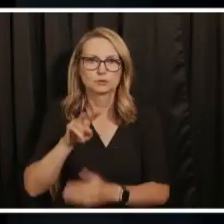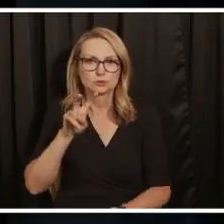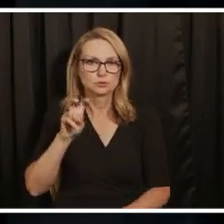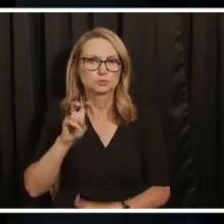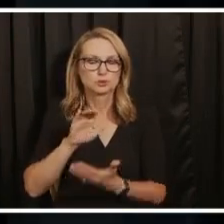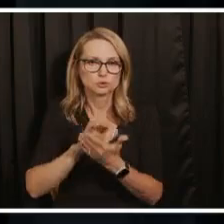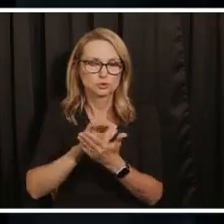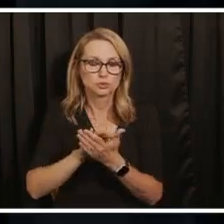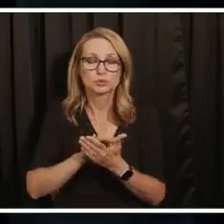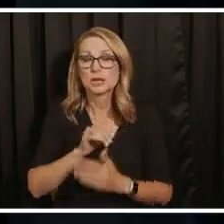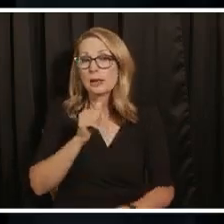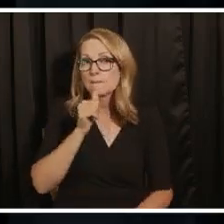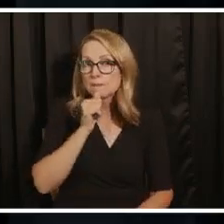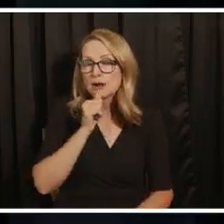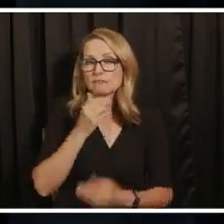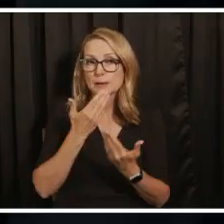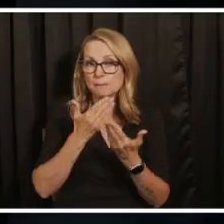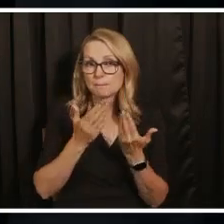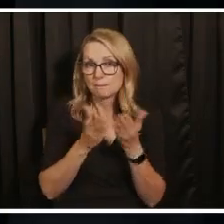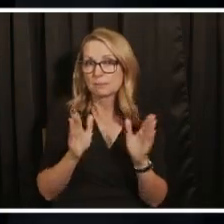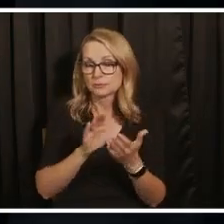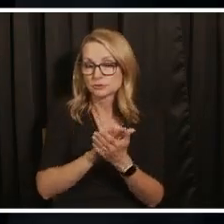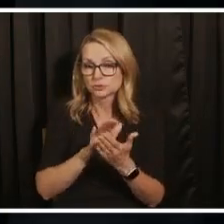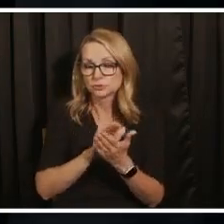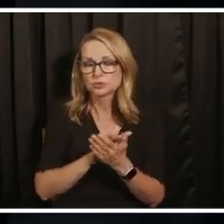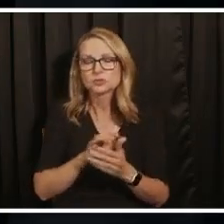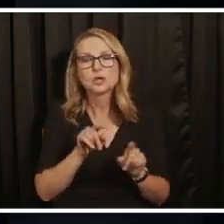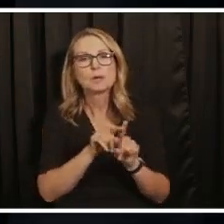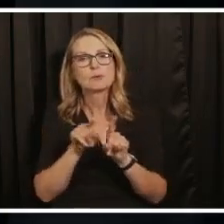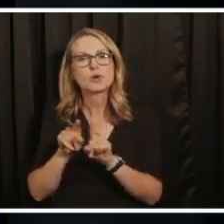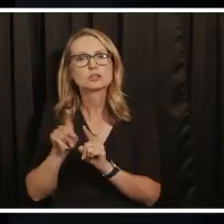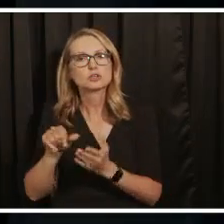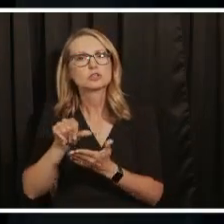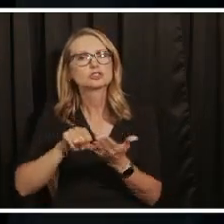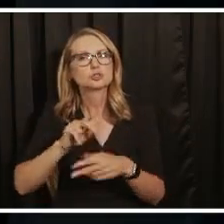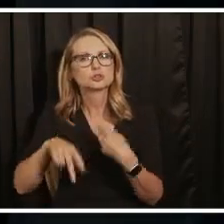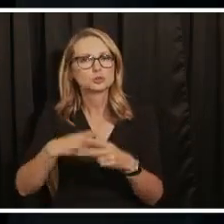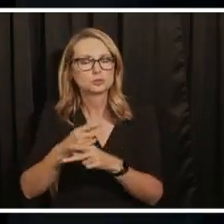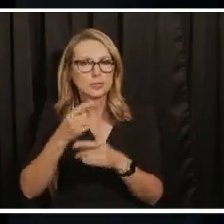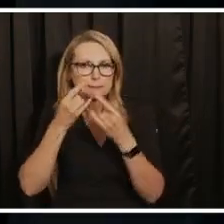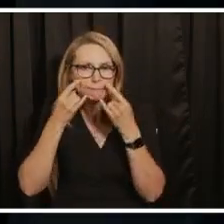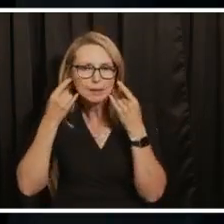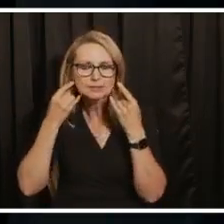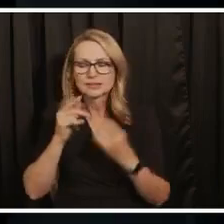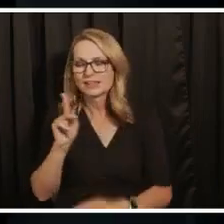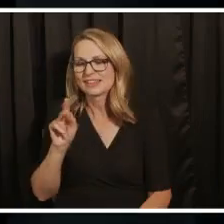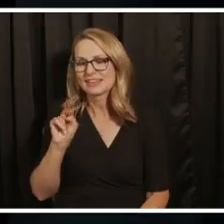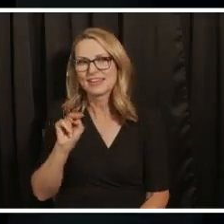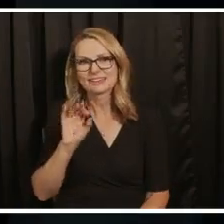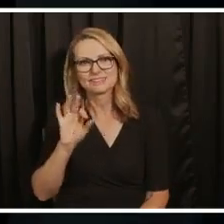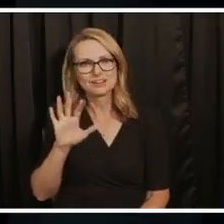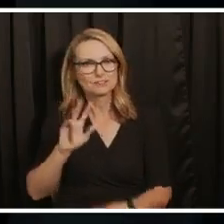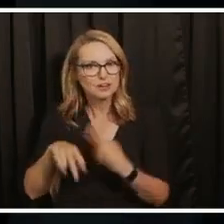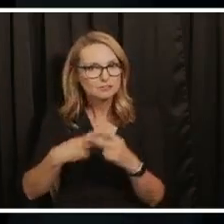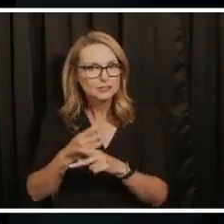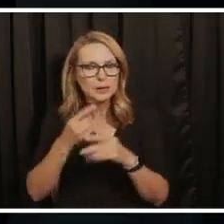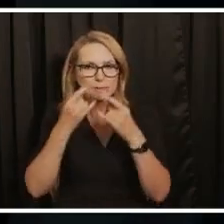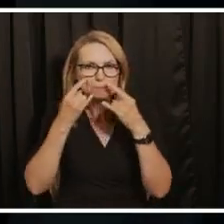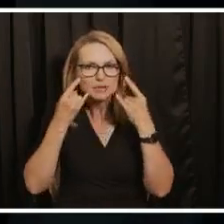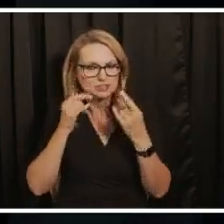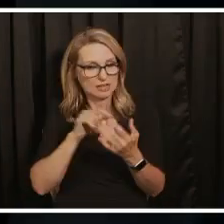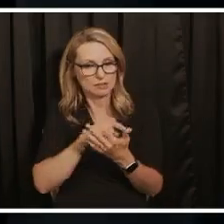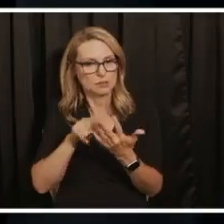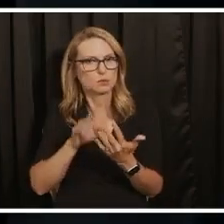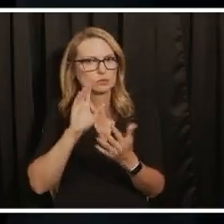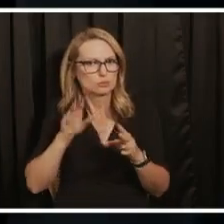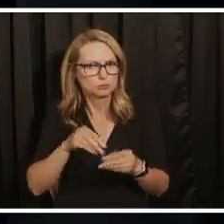schools, 4 million surgical masks, 3.8 million KN95 masks. We will continue to provide those